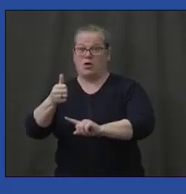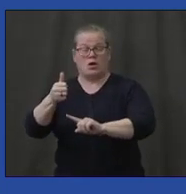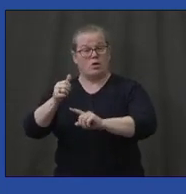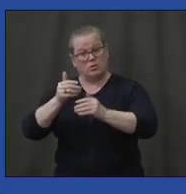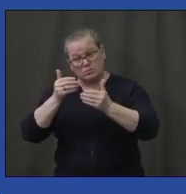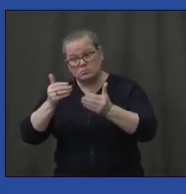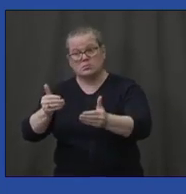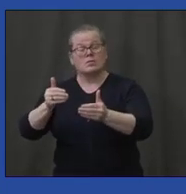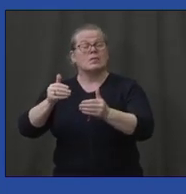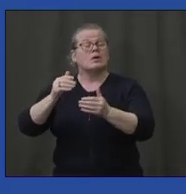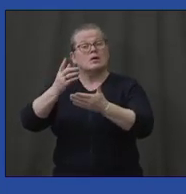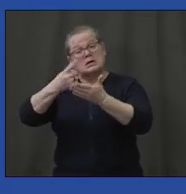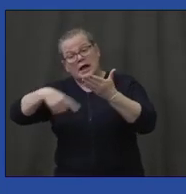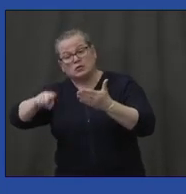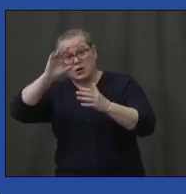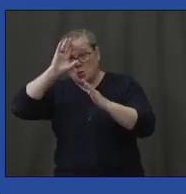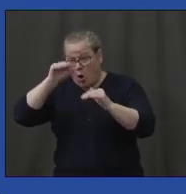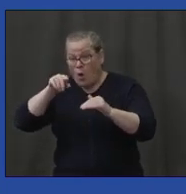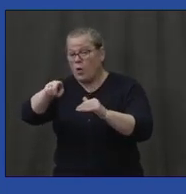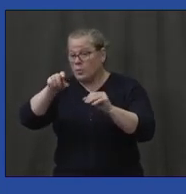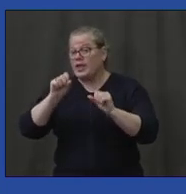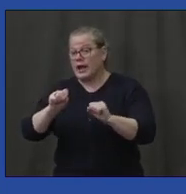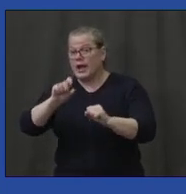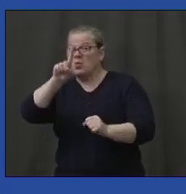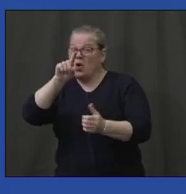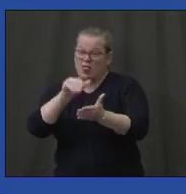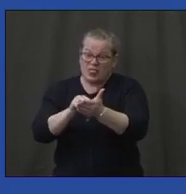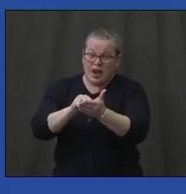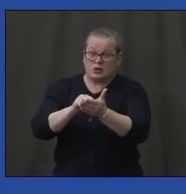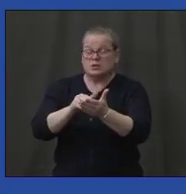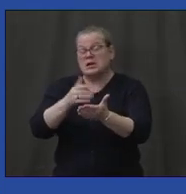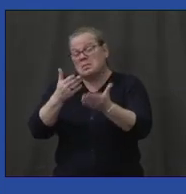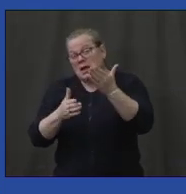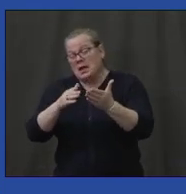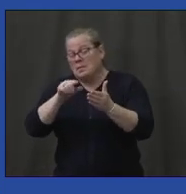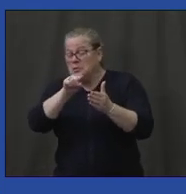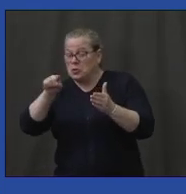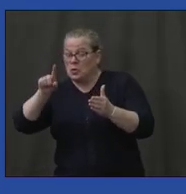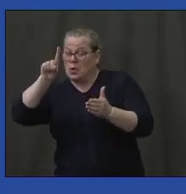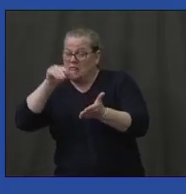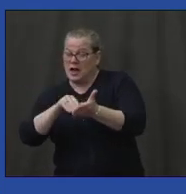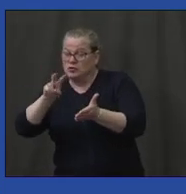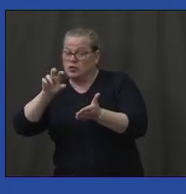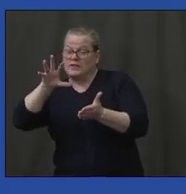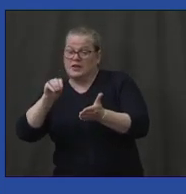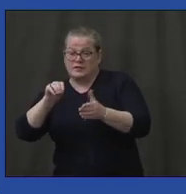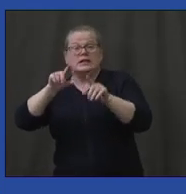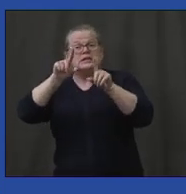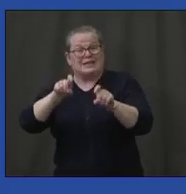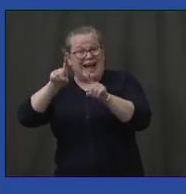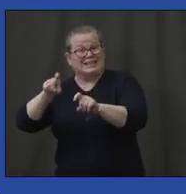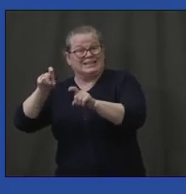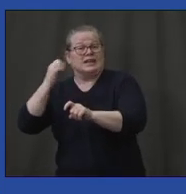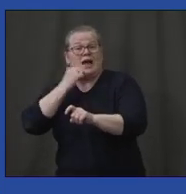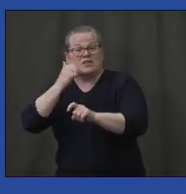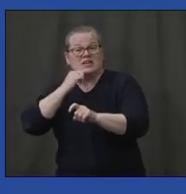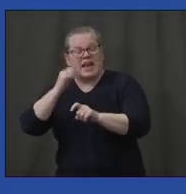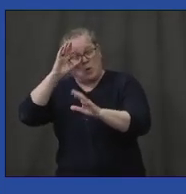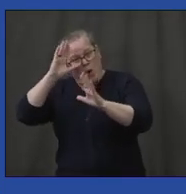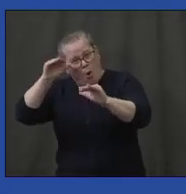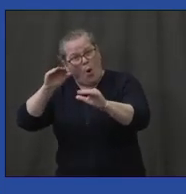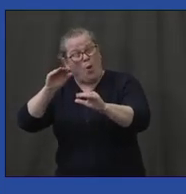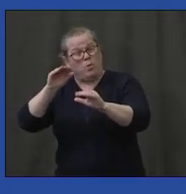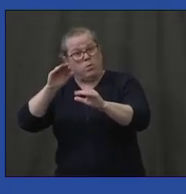we hope they'll be able to get up to maybe 1,000 or 1,250 tests. And that's enormous because that frees